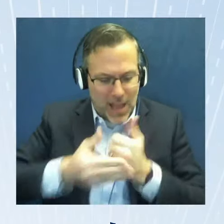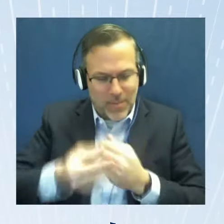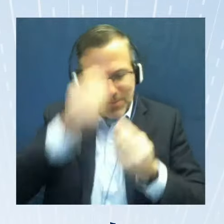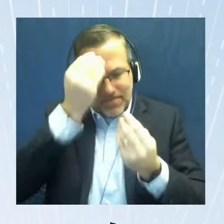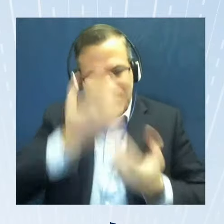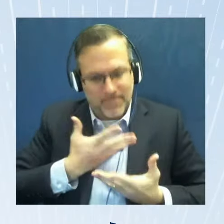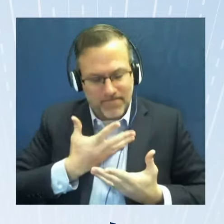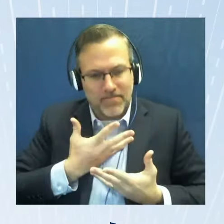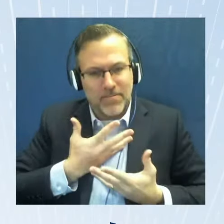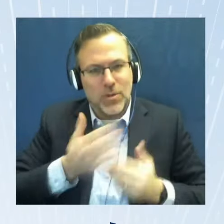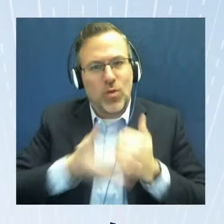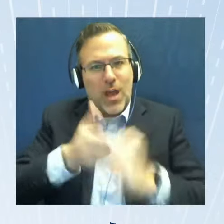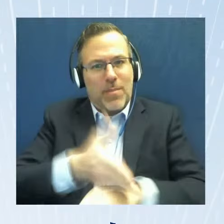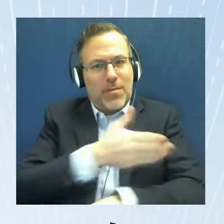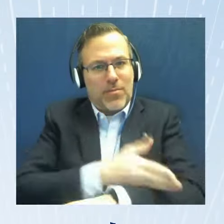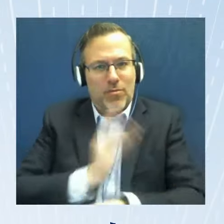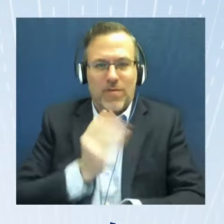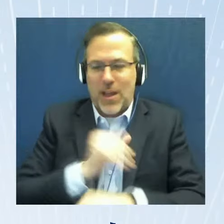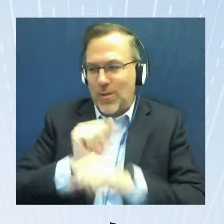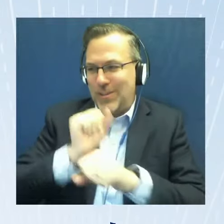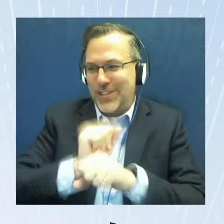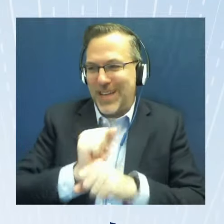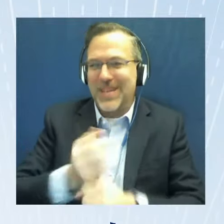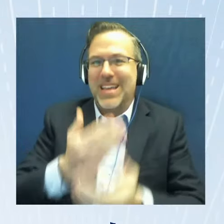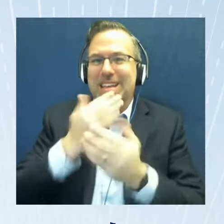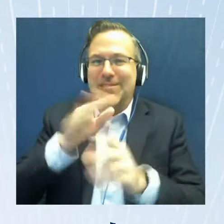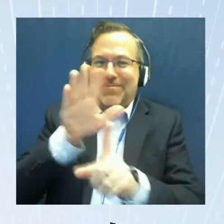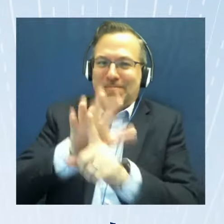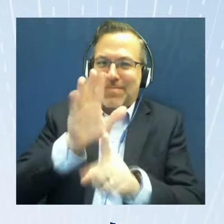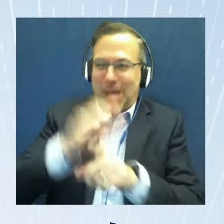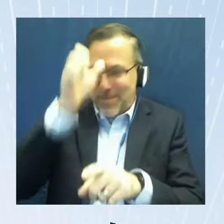really appreciate what you'll be doing for a popular man in this room.